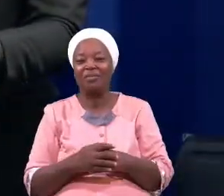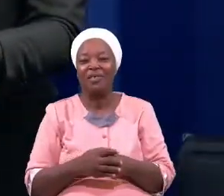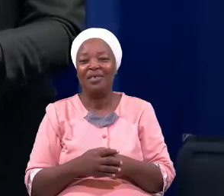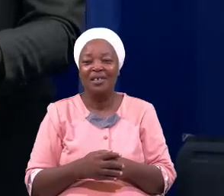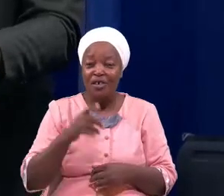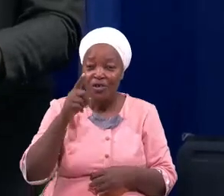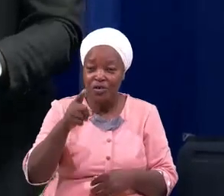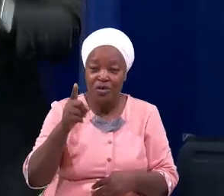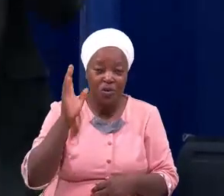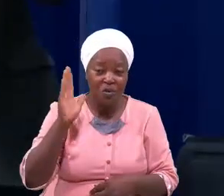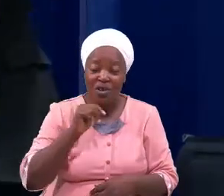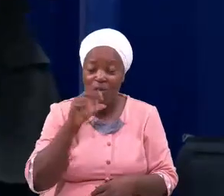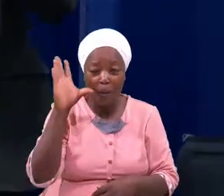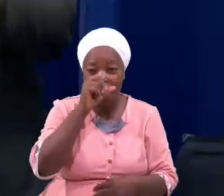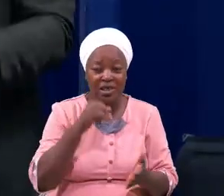not miss it tonight.